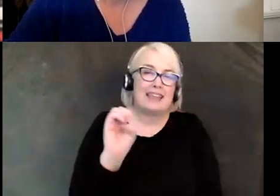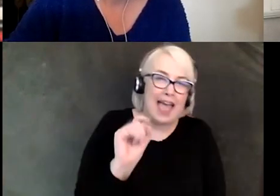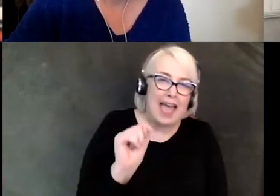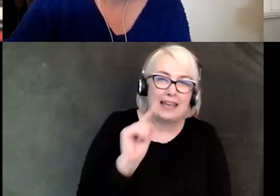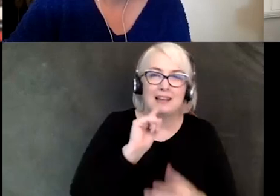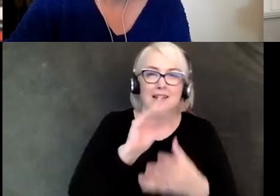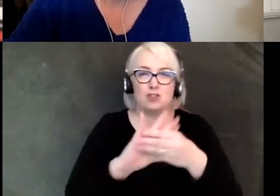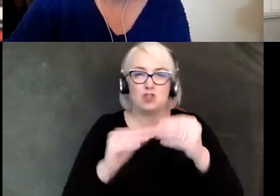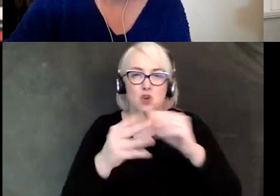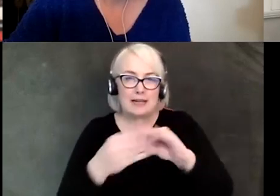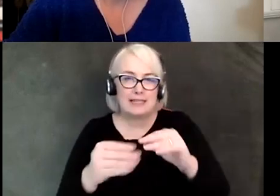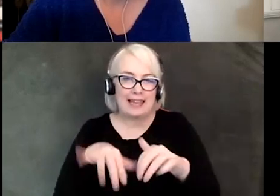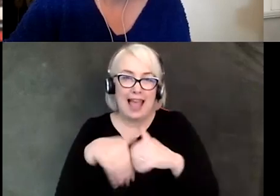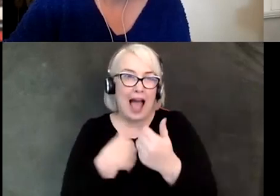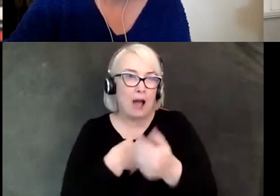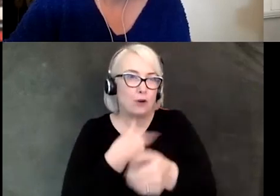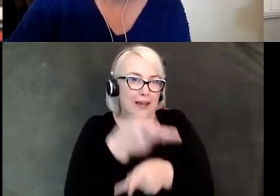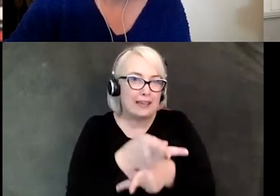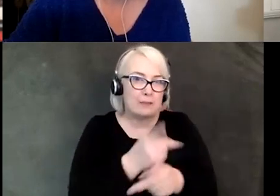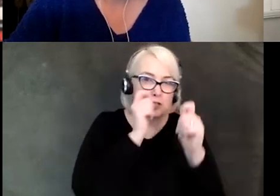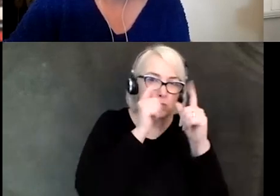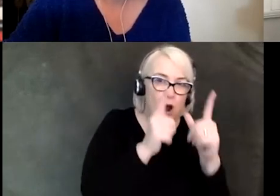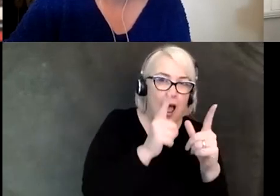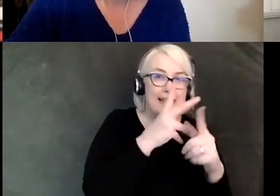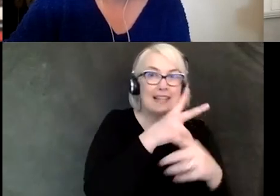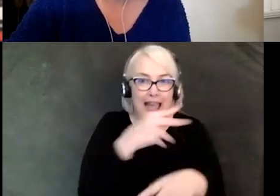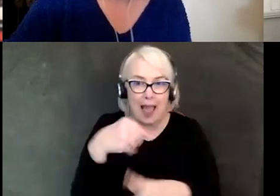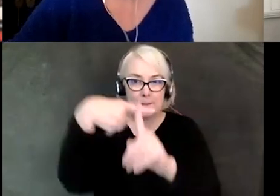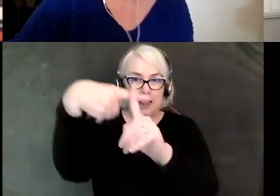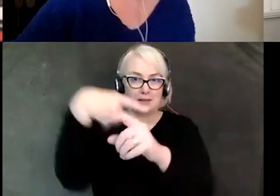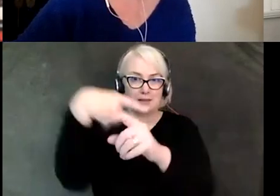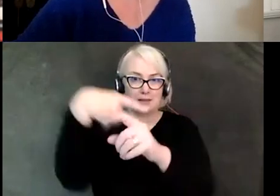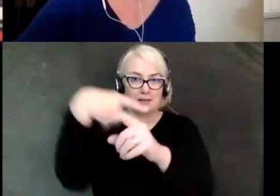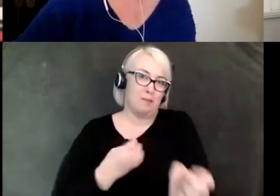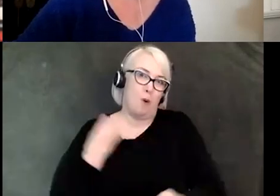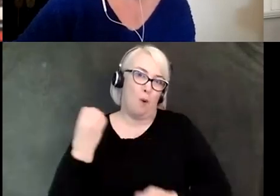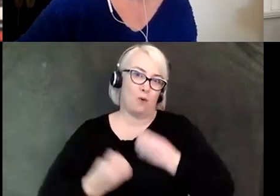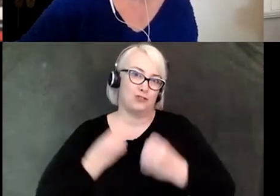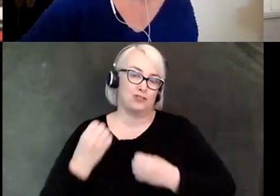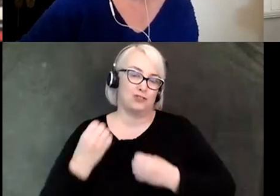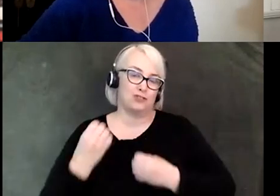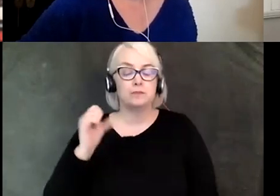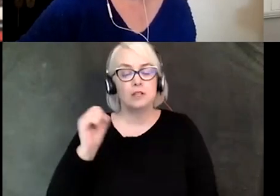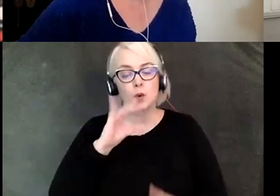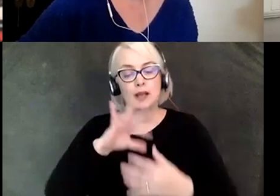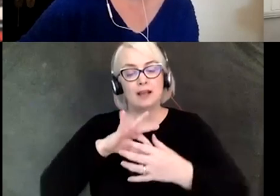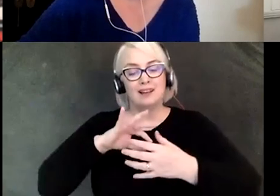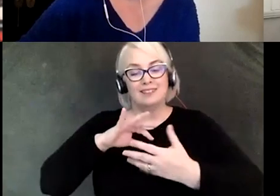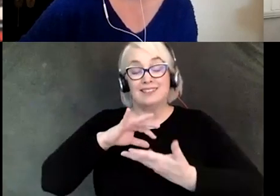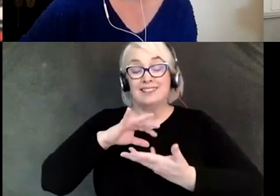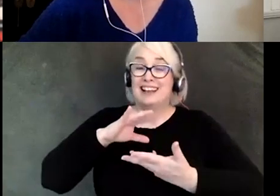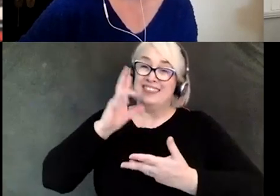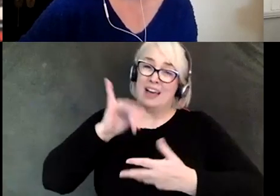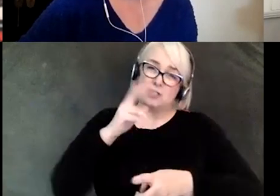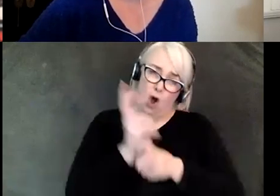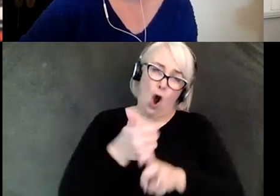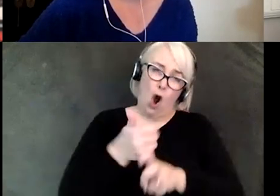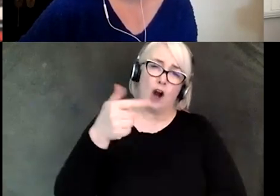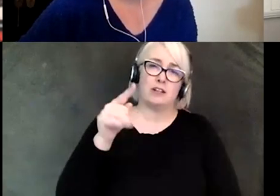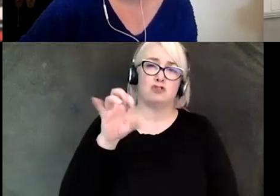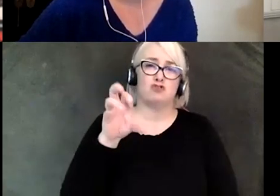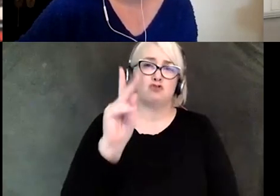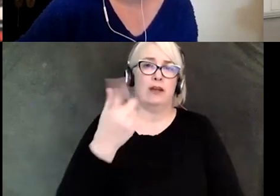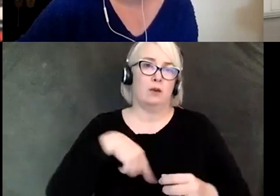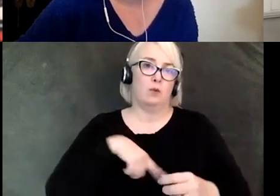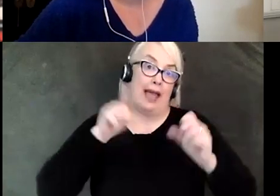surprise, but also, you know, it's gotta be emotional. So that was, so that I think I, in terms of the structure, that was the hardest, I think that was the hardest trick we had to pull